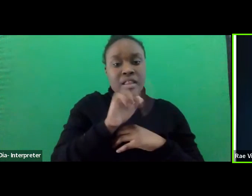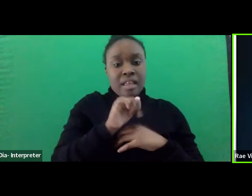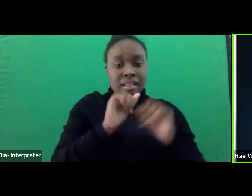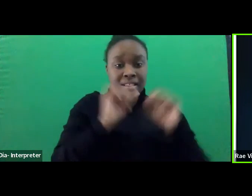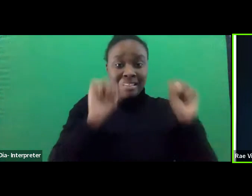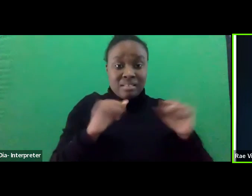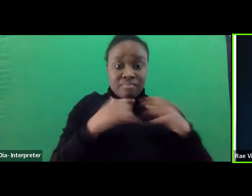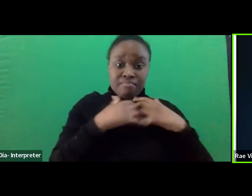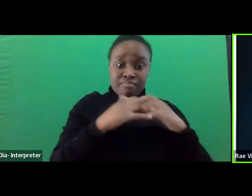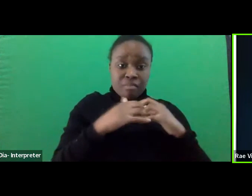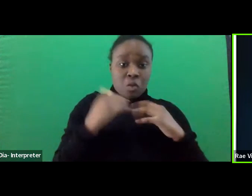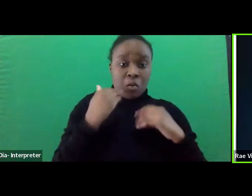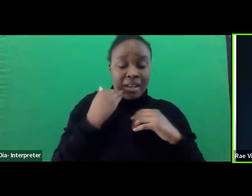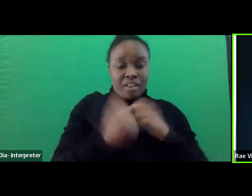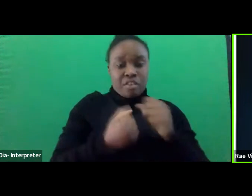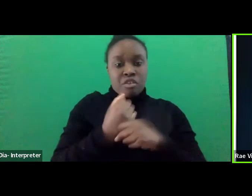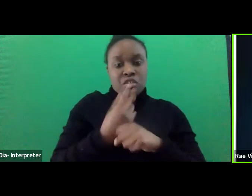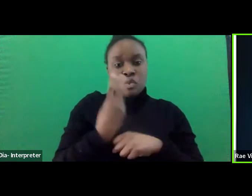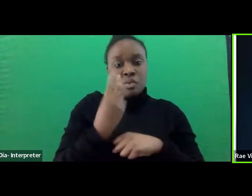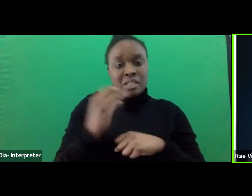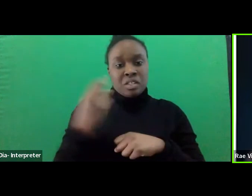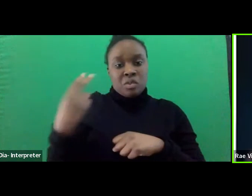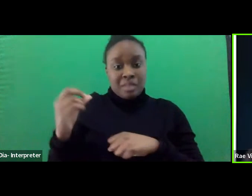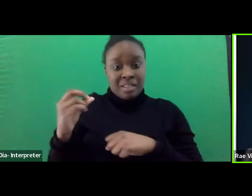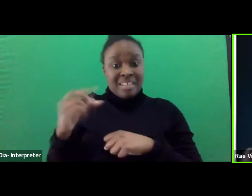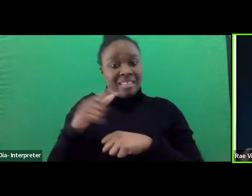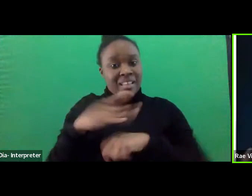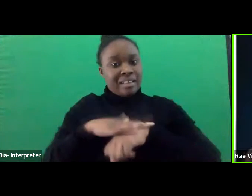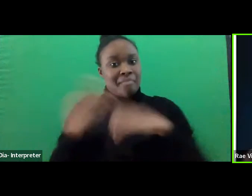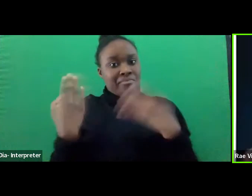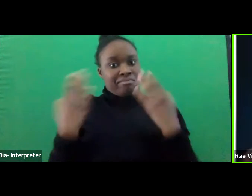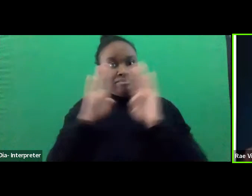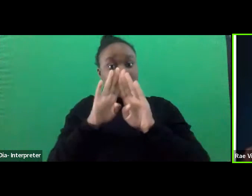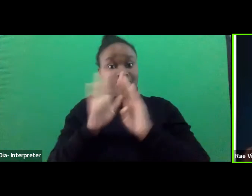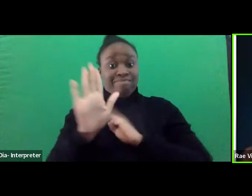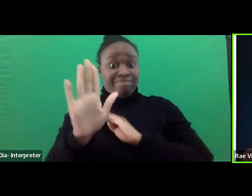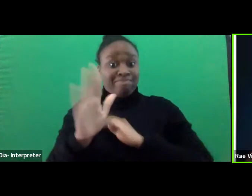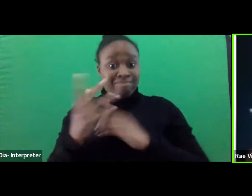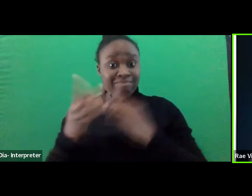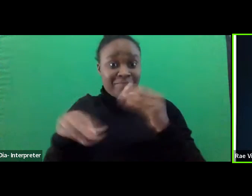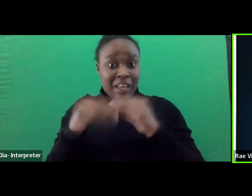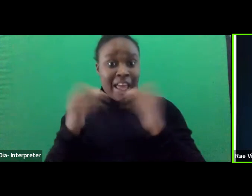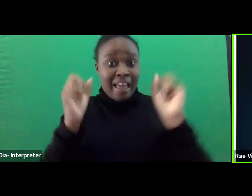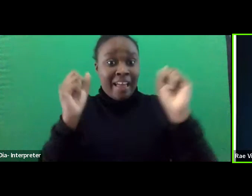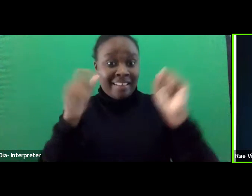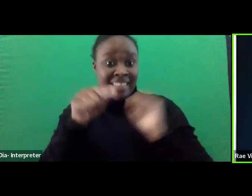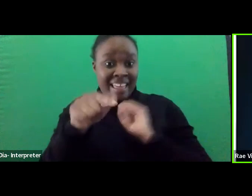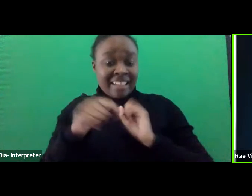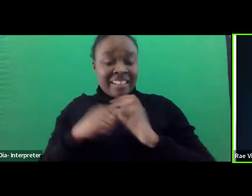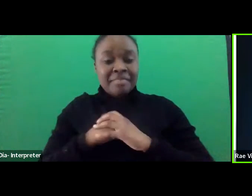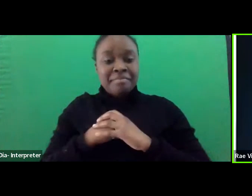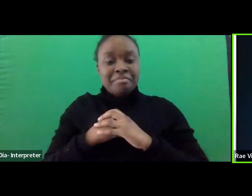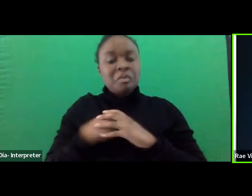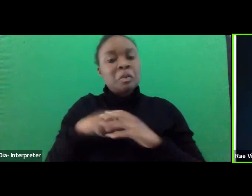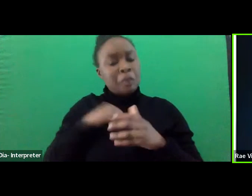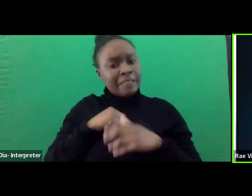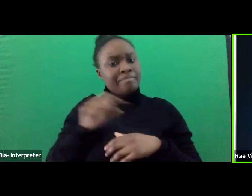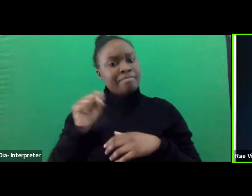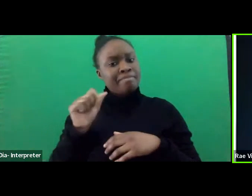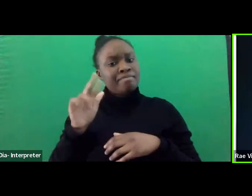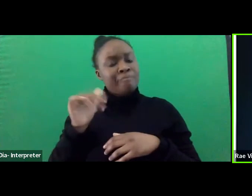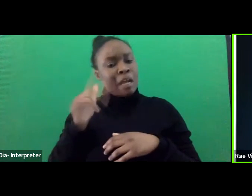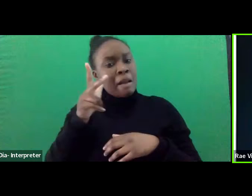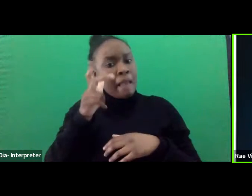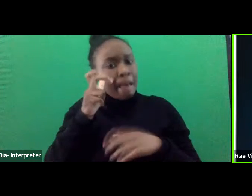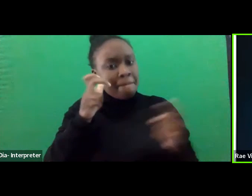in early 2020 during the hard lockdown, I might add. And we continue to listen. Continuous improvement